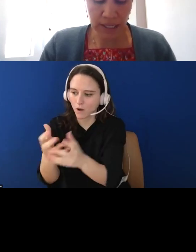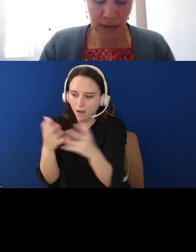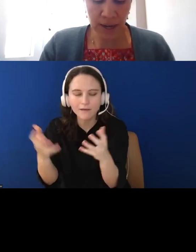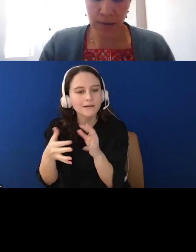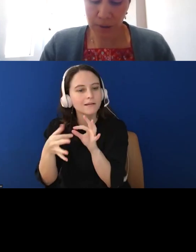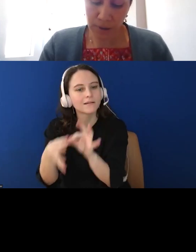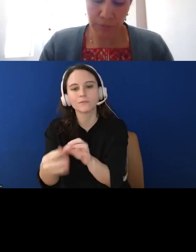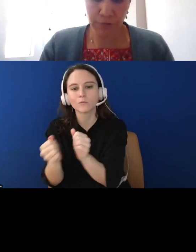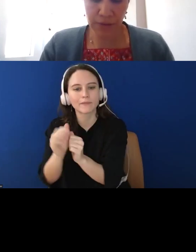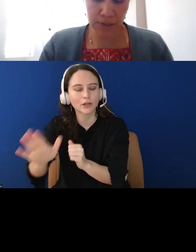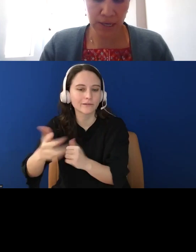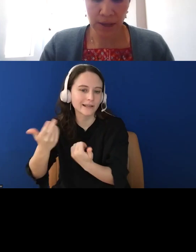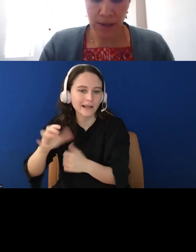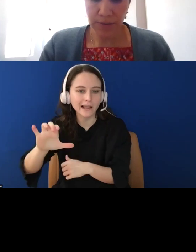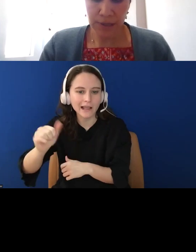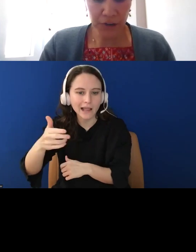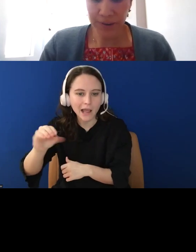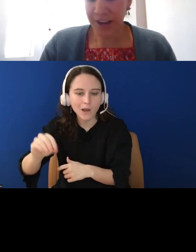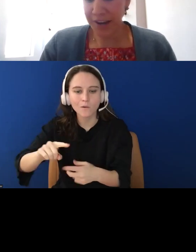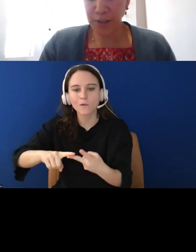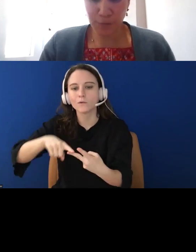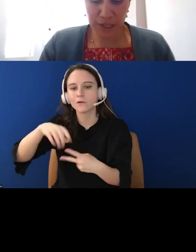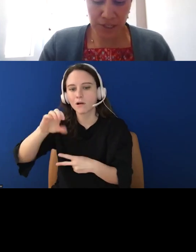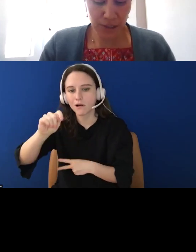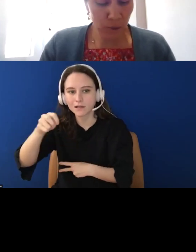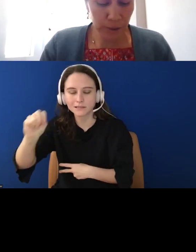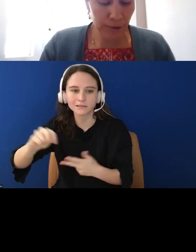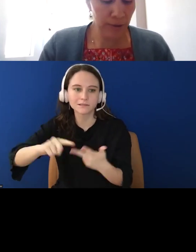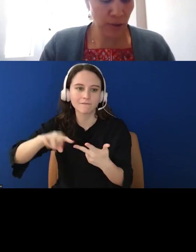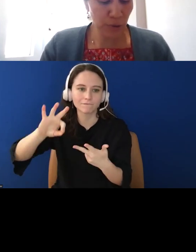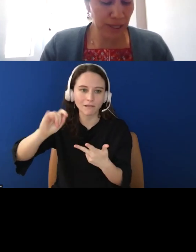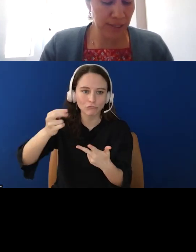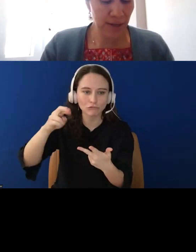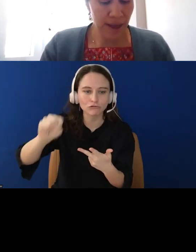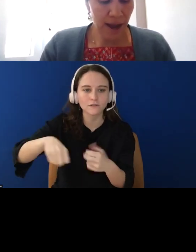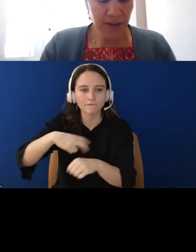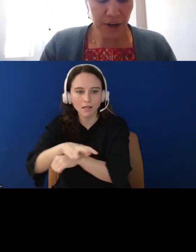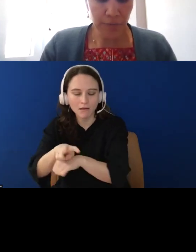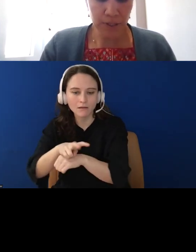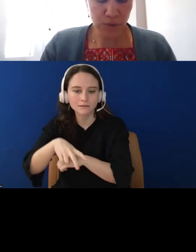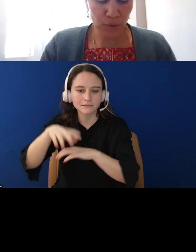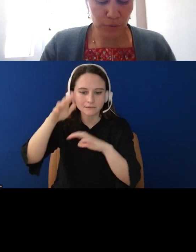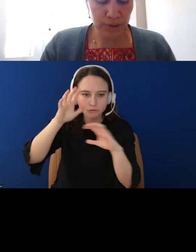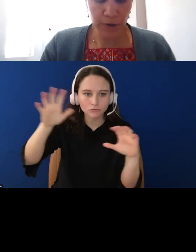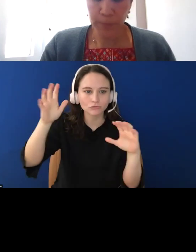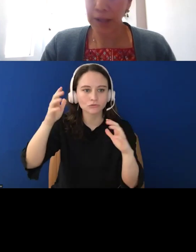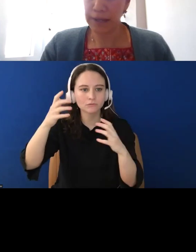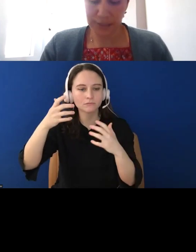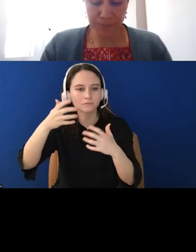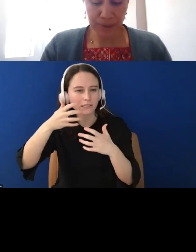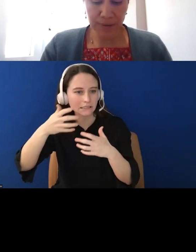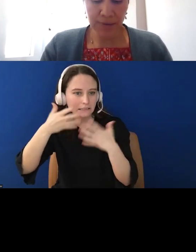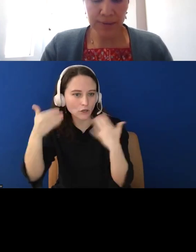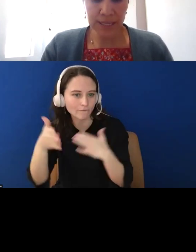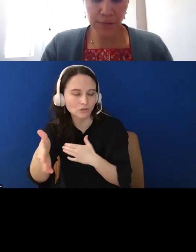cacao, vanilla, cotton, feathers, deer, tigers, fish, quail, turkeys, and carved stone for their